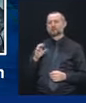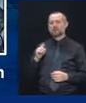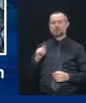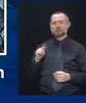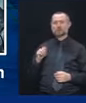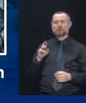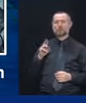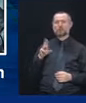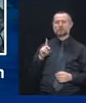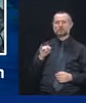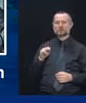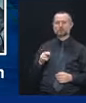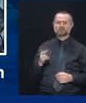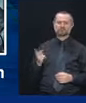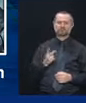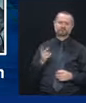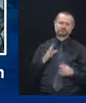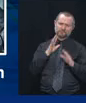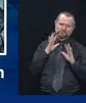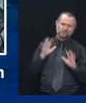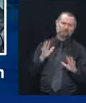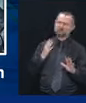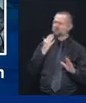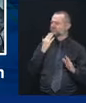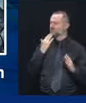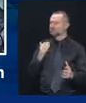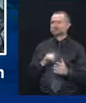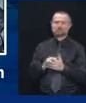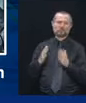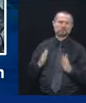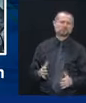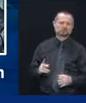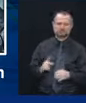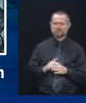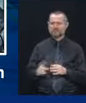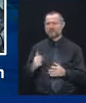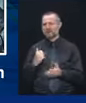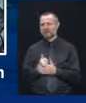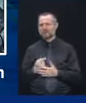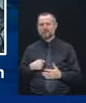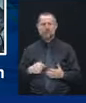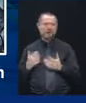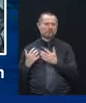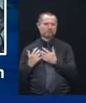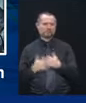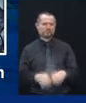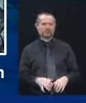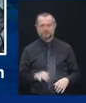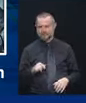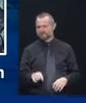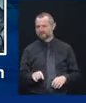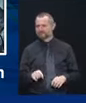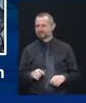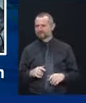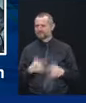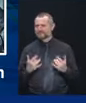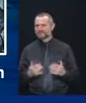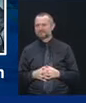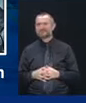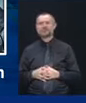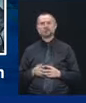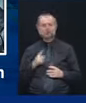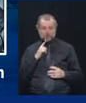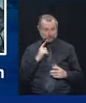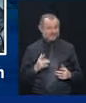Yorkers and fantastic professionals, and they've been very helpful in organizing this. And as I said, it's exciting and